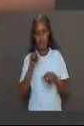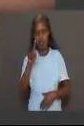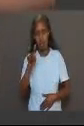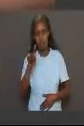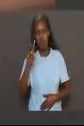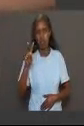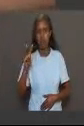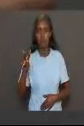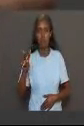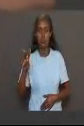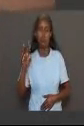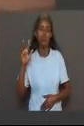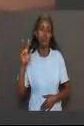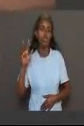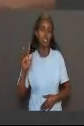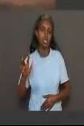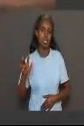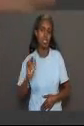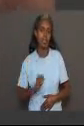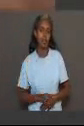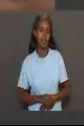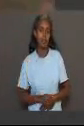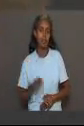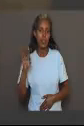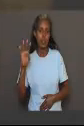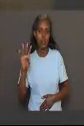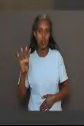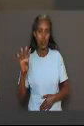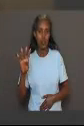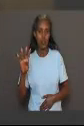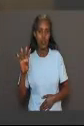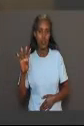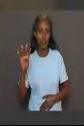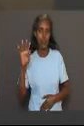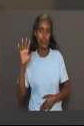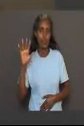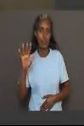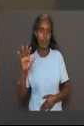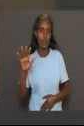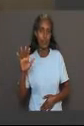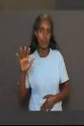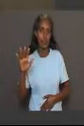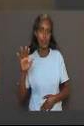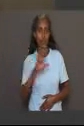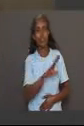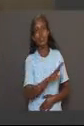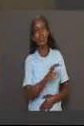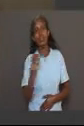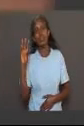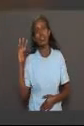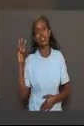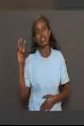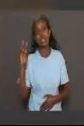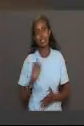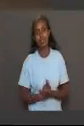2, 3, 4, 5, and